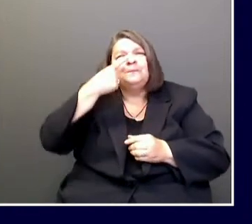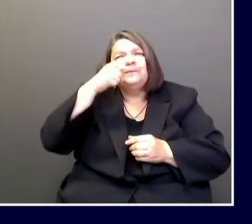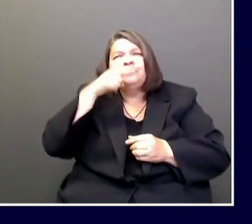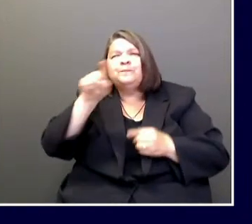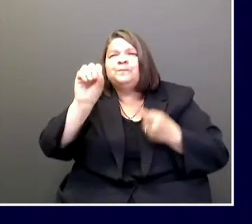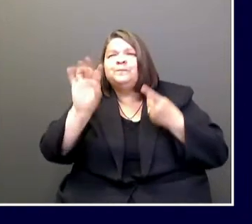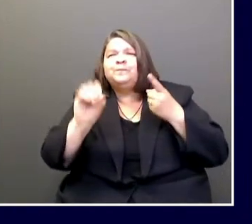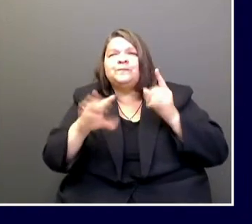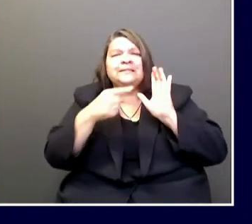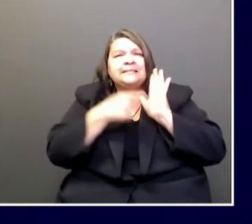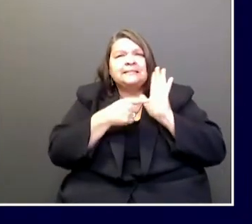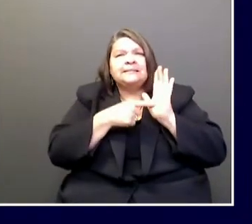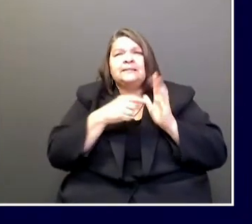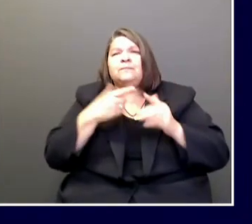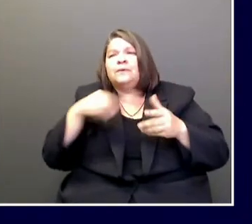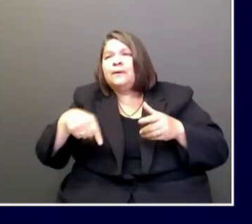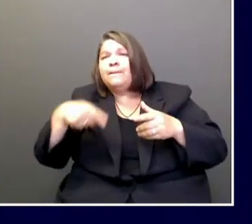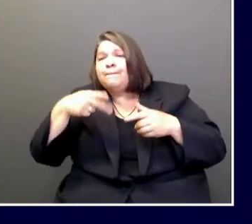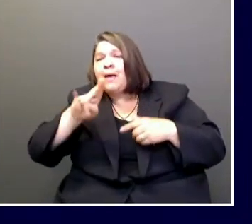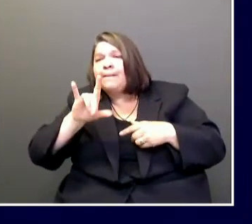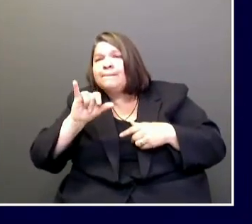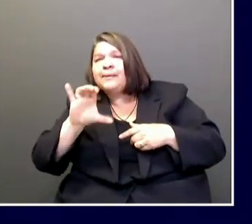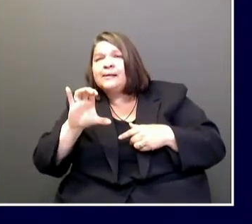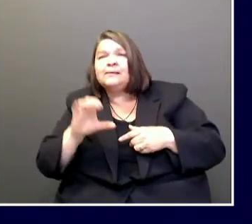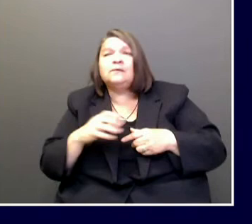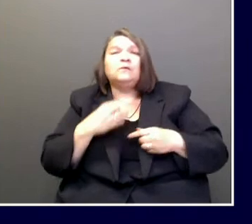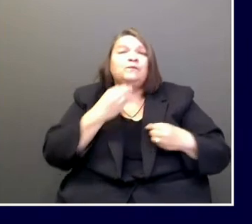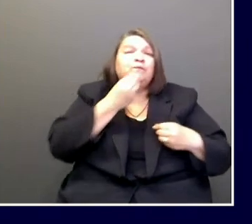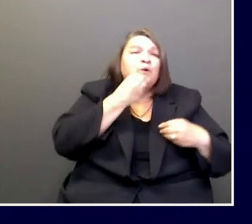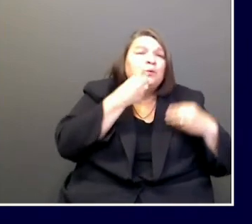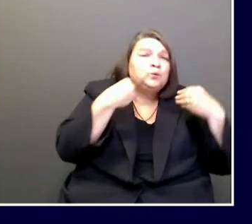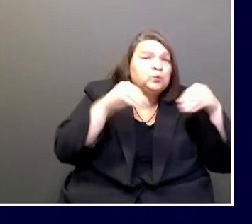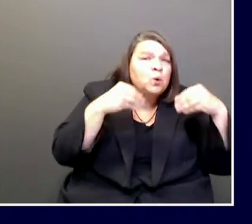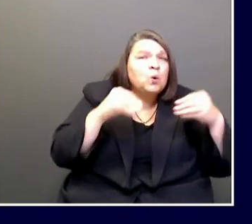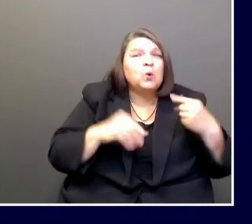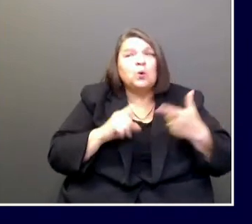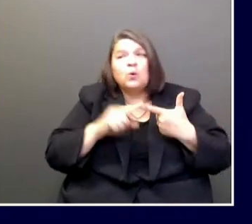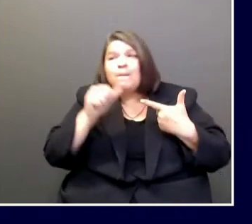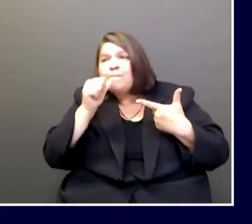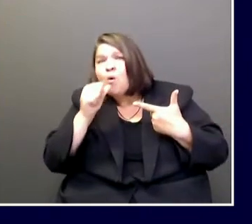grocery stores, restaurants, bars, barbershops, every business?